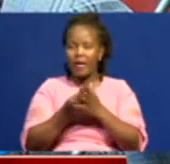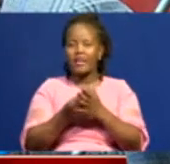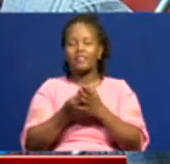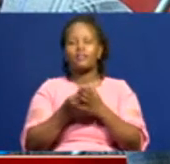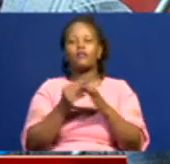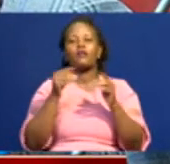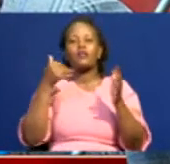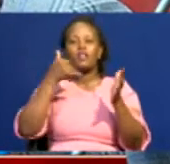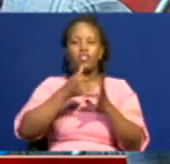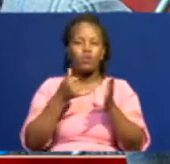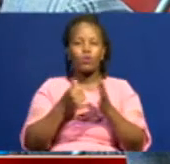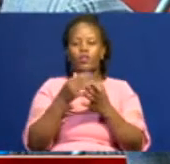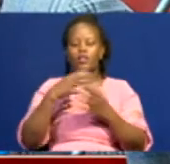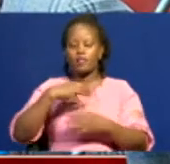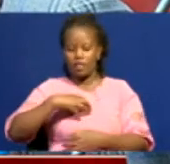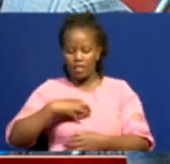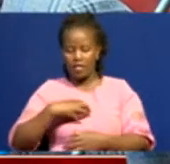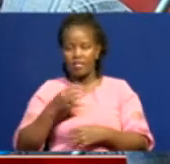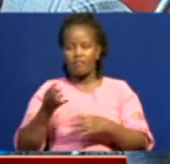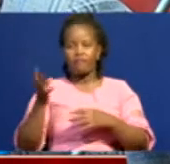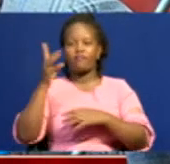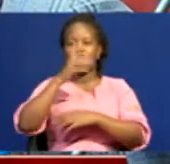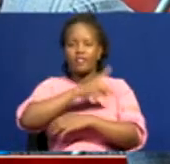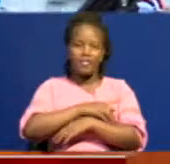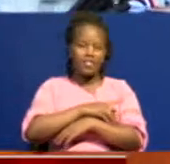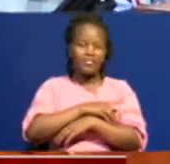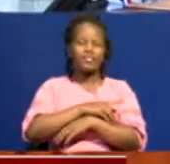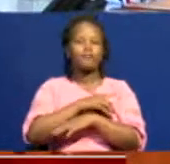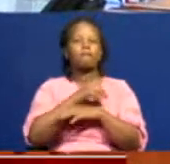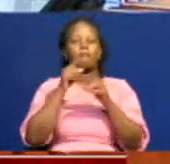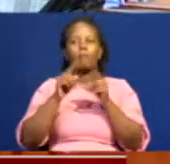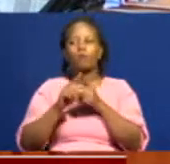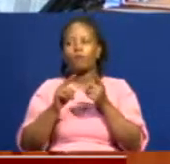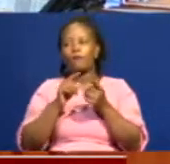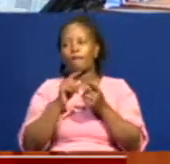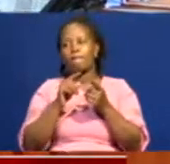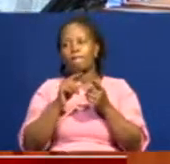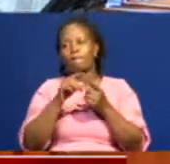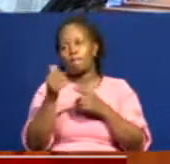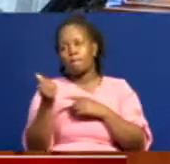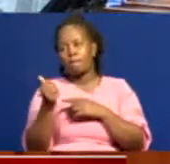accrued leave days, notice in lieu.